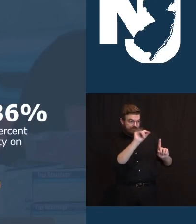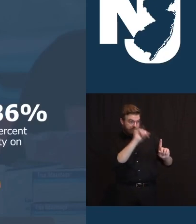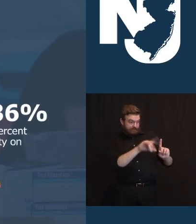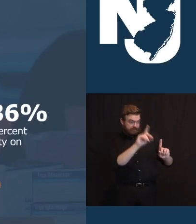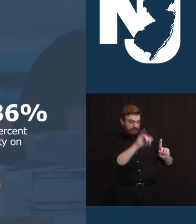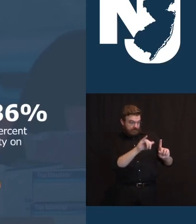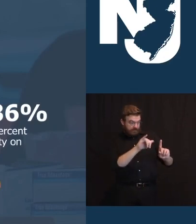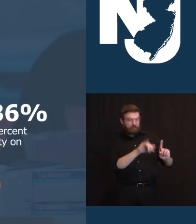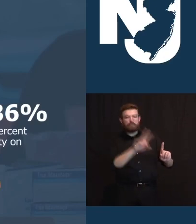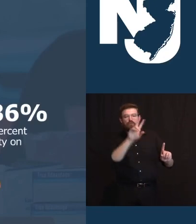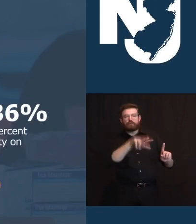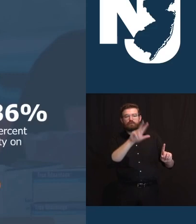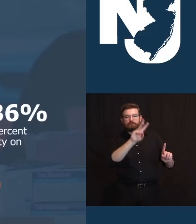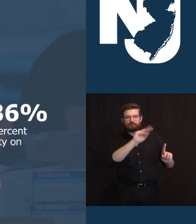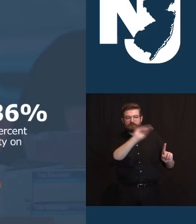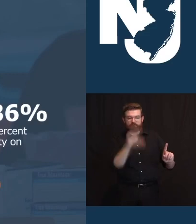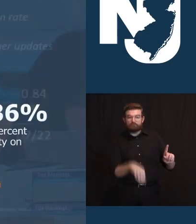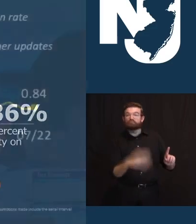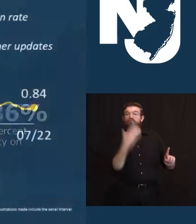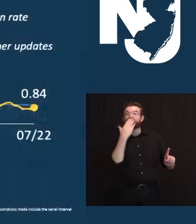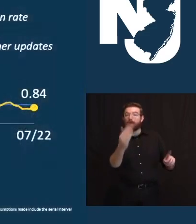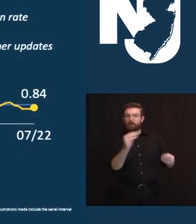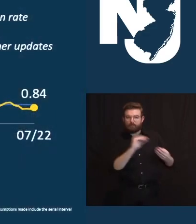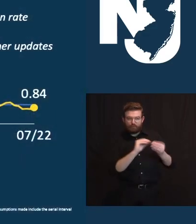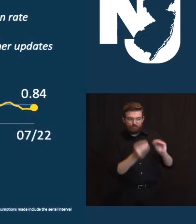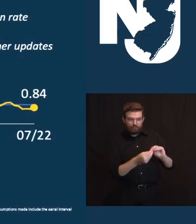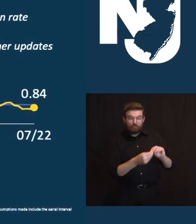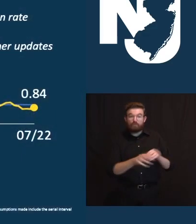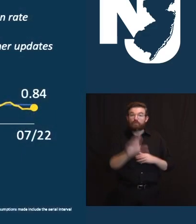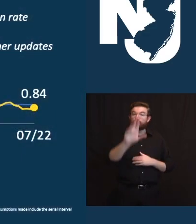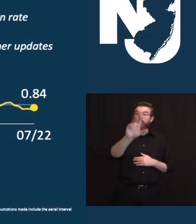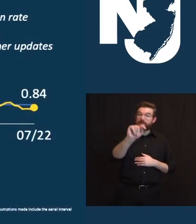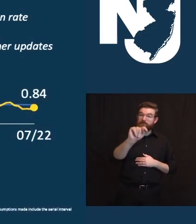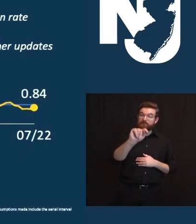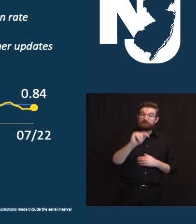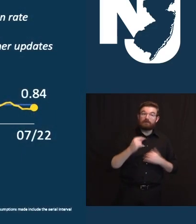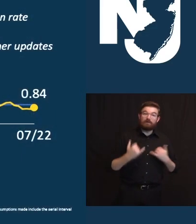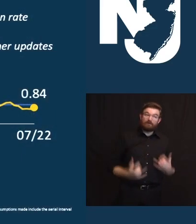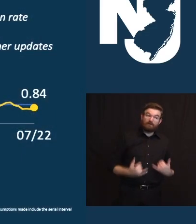2.36%. That's a good number. The rate of transmission currently sits at